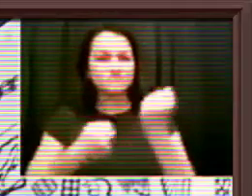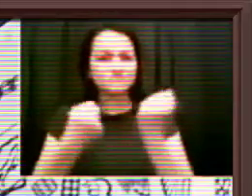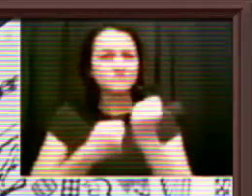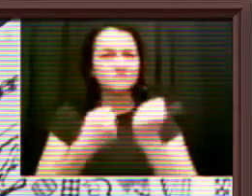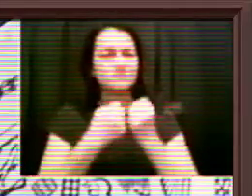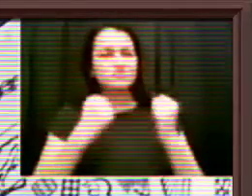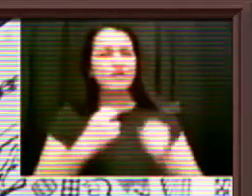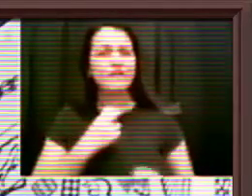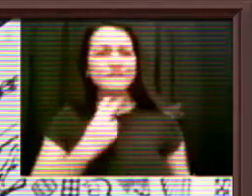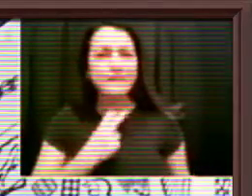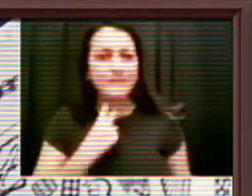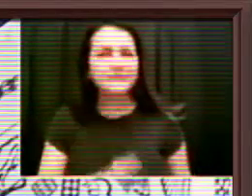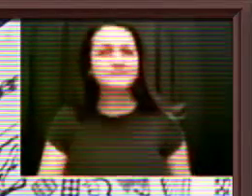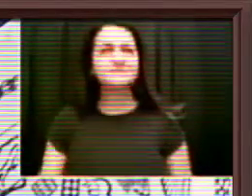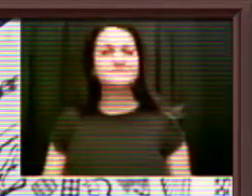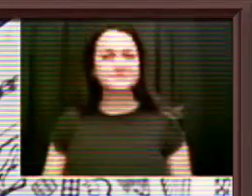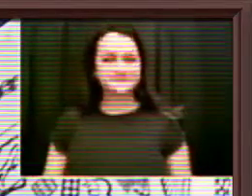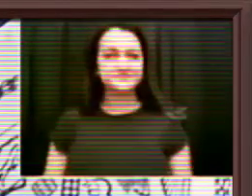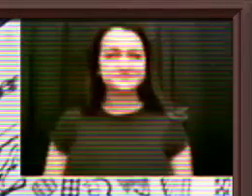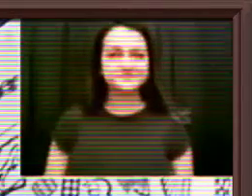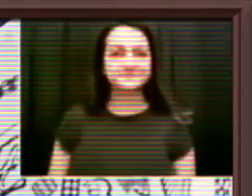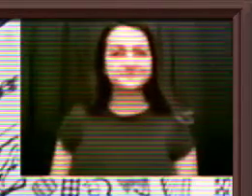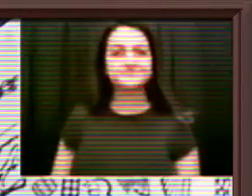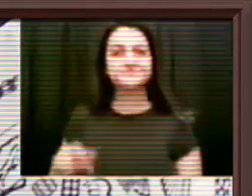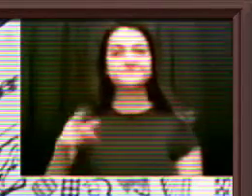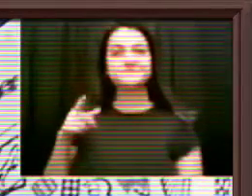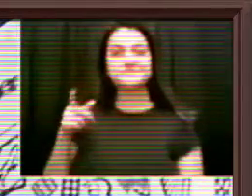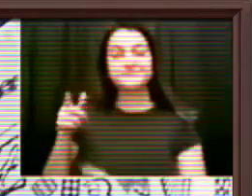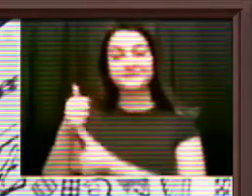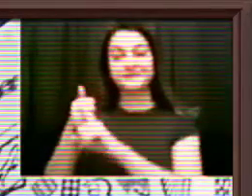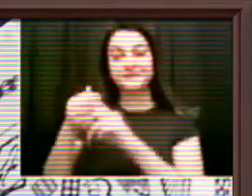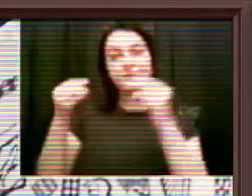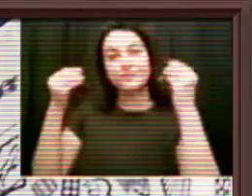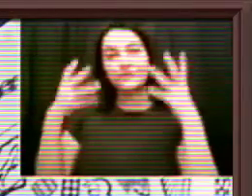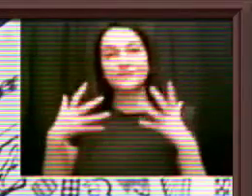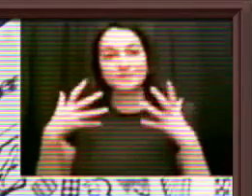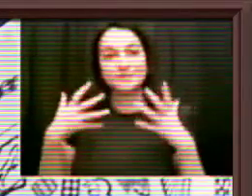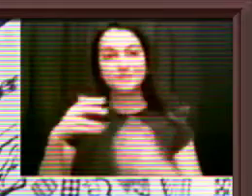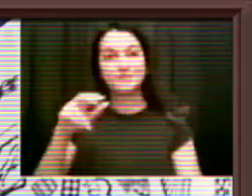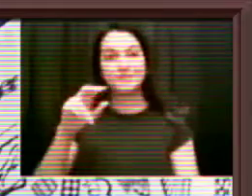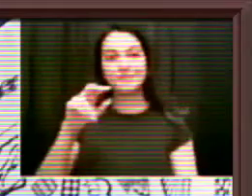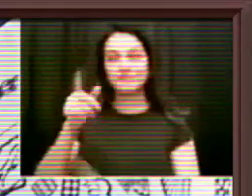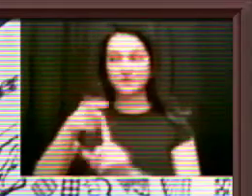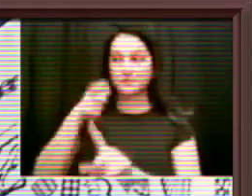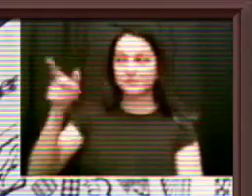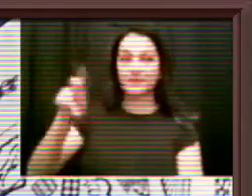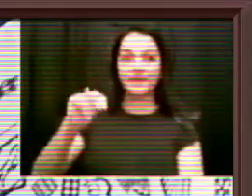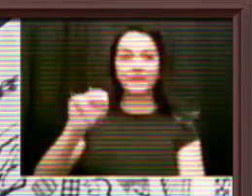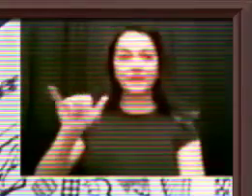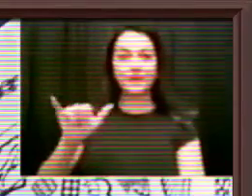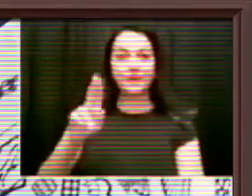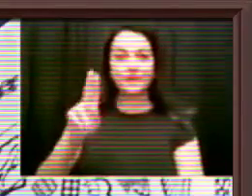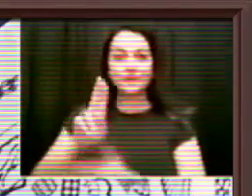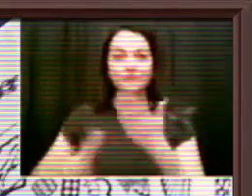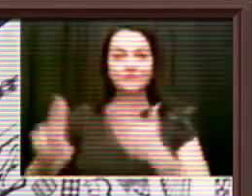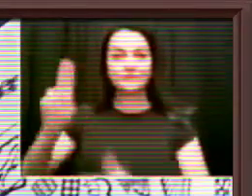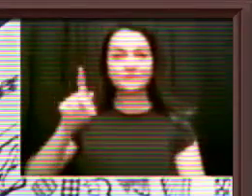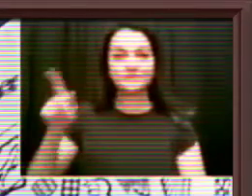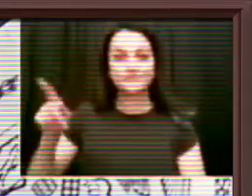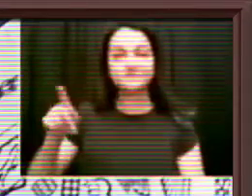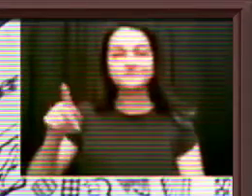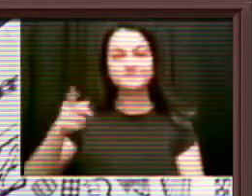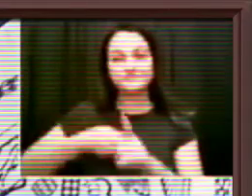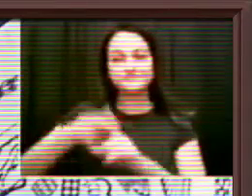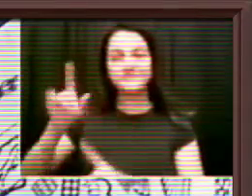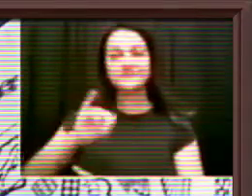Diverting attention. They both sides are. This whole game